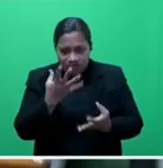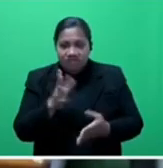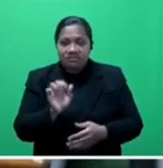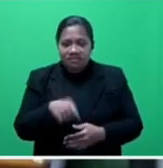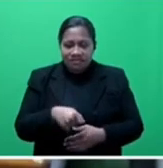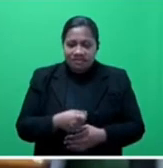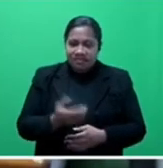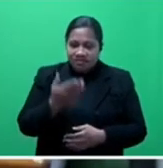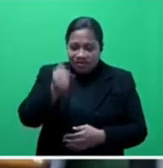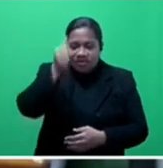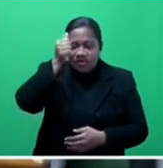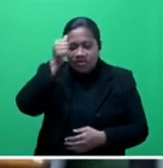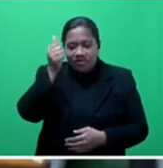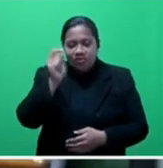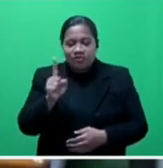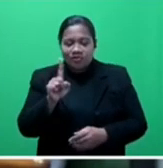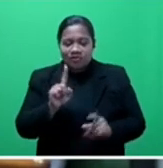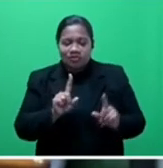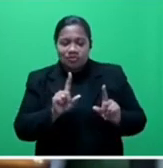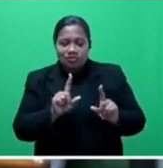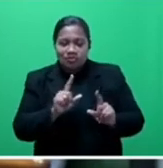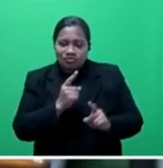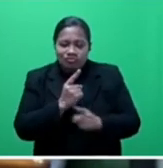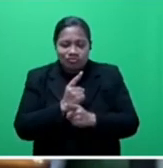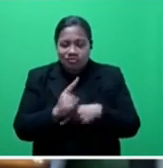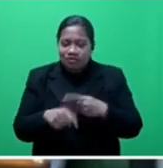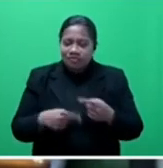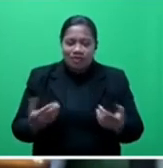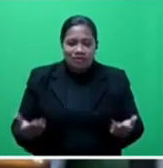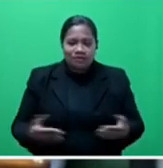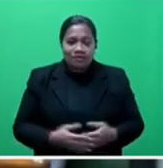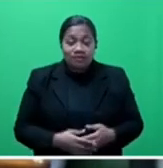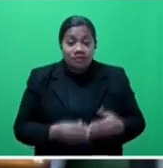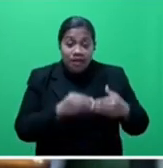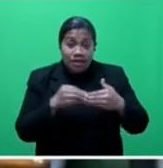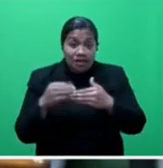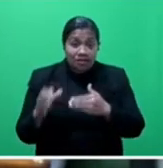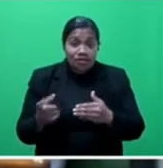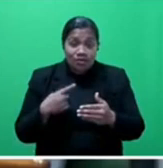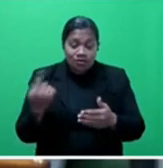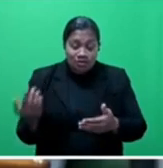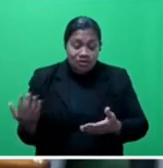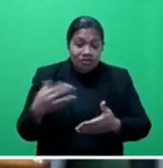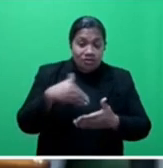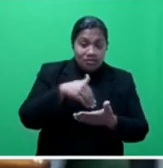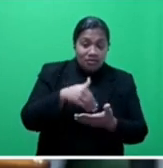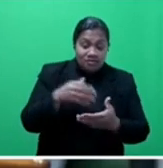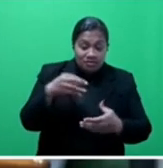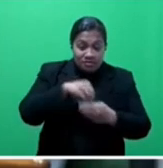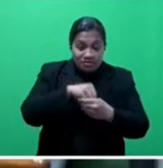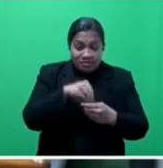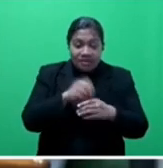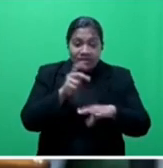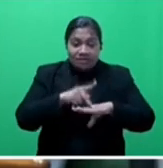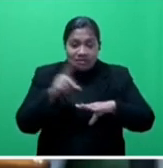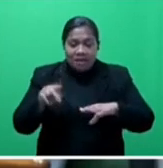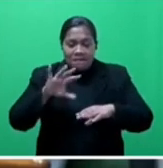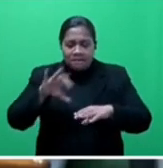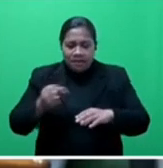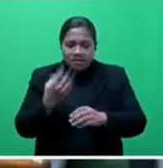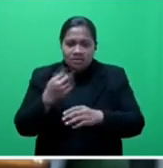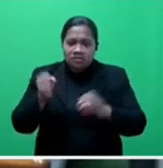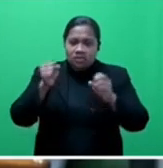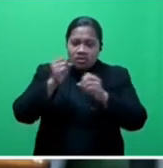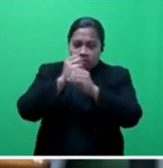about. Mr. Speaker, leaders who enter into parliamentary service must be visionary, men and women who serve